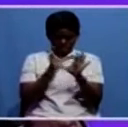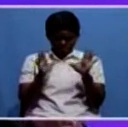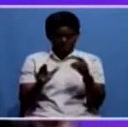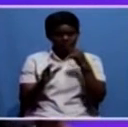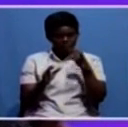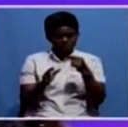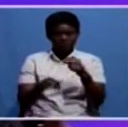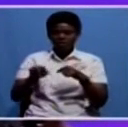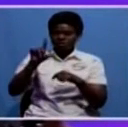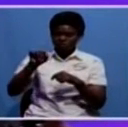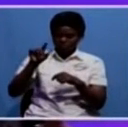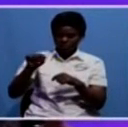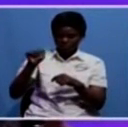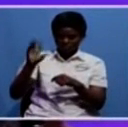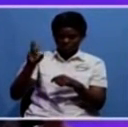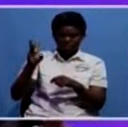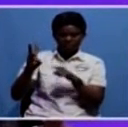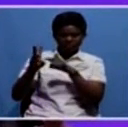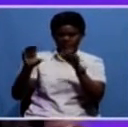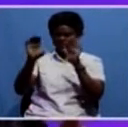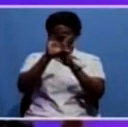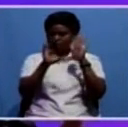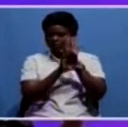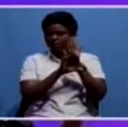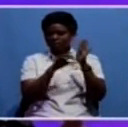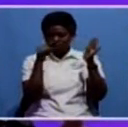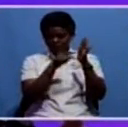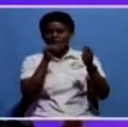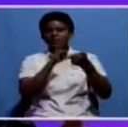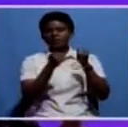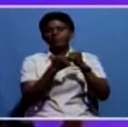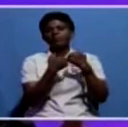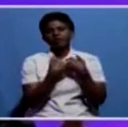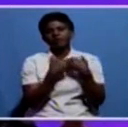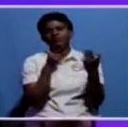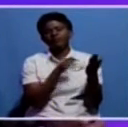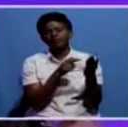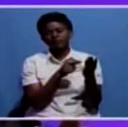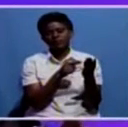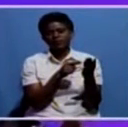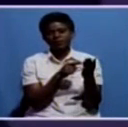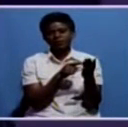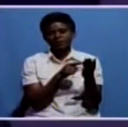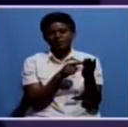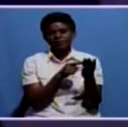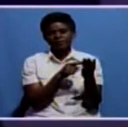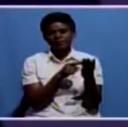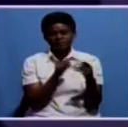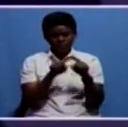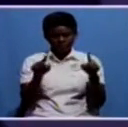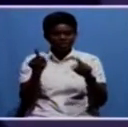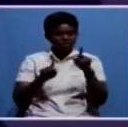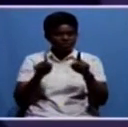the 2016 constitution has lacunas. That's what they said. But then people are